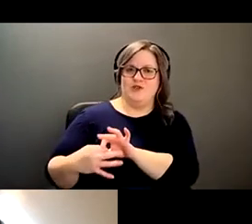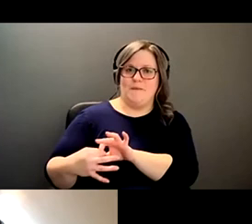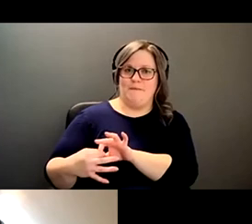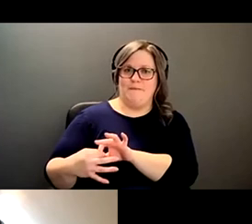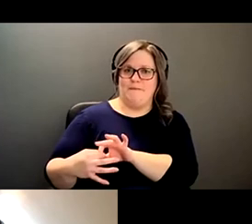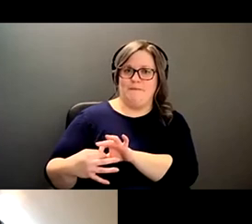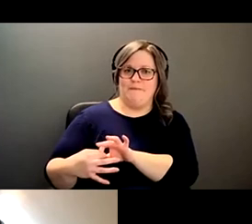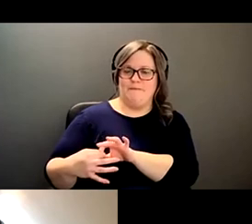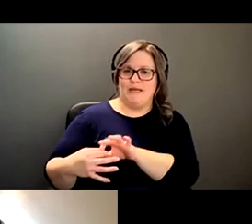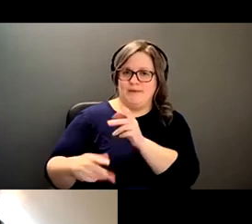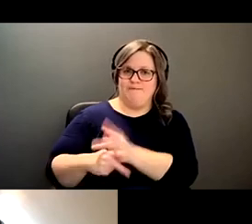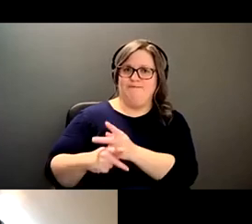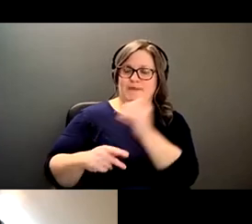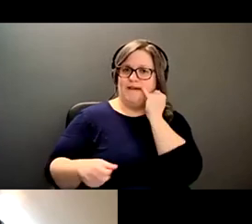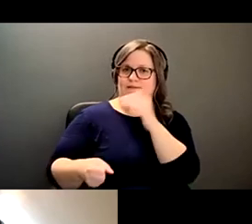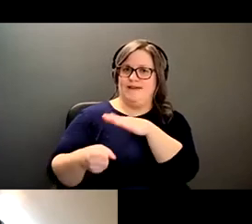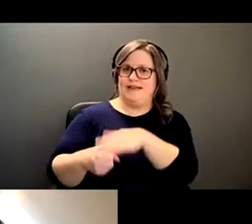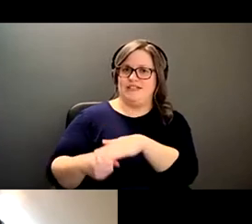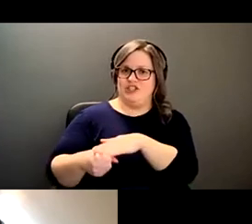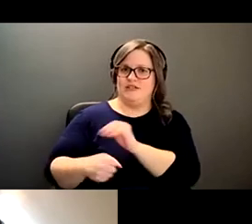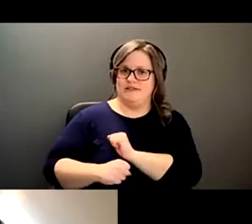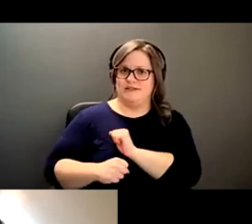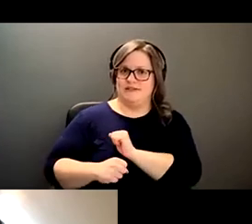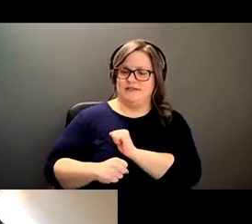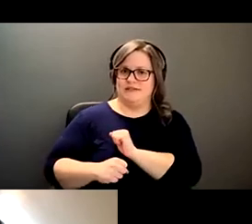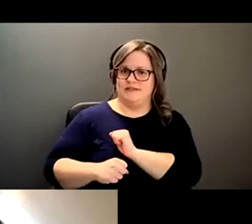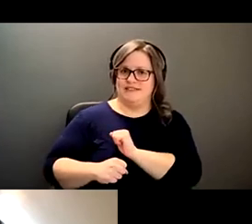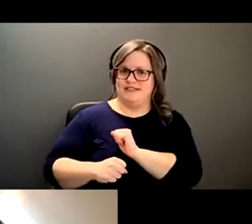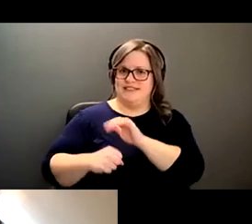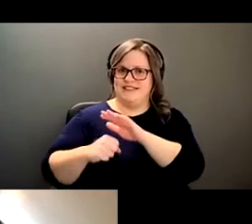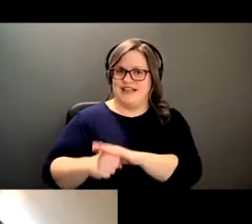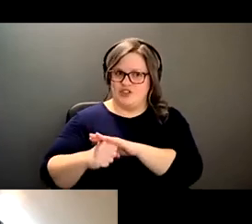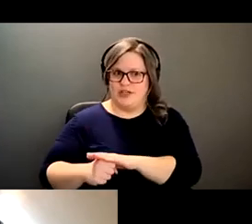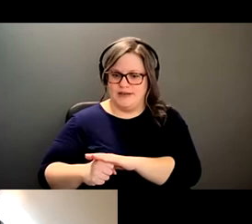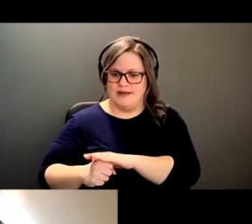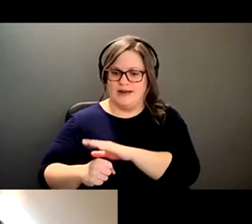a tension. Attention to the tension? Oh